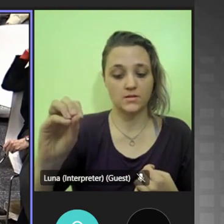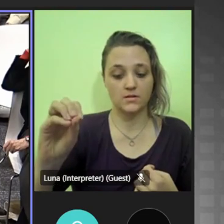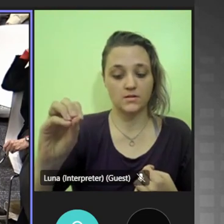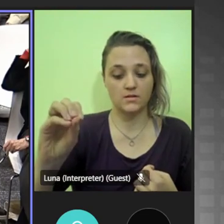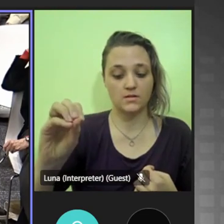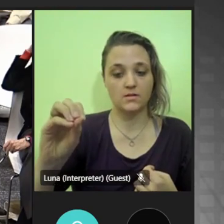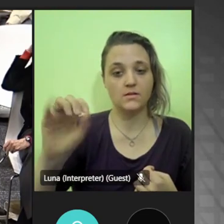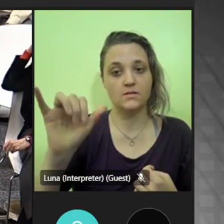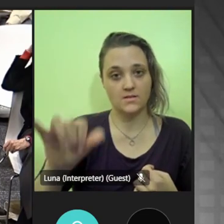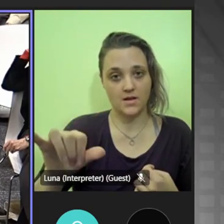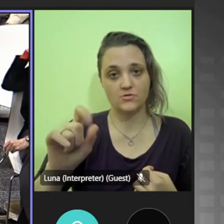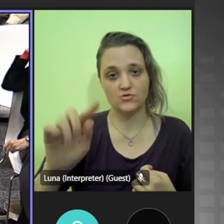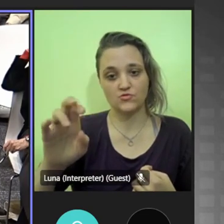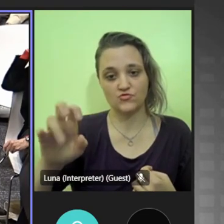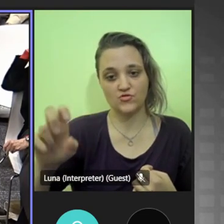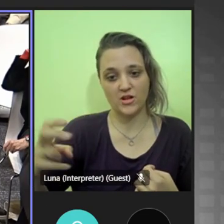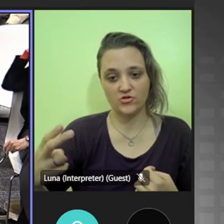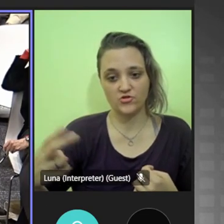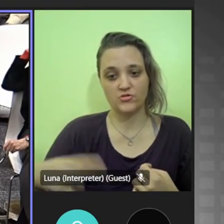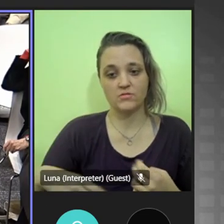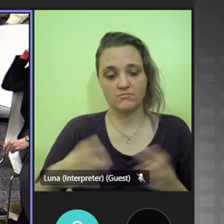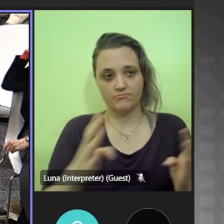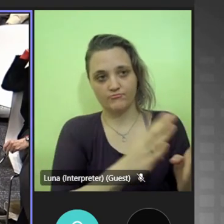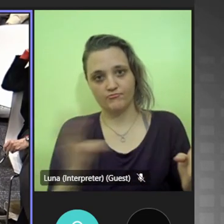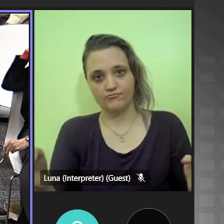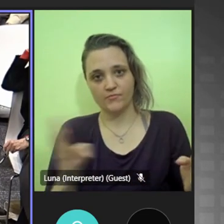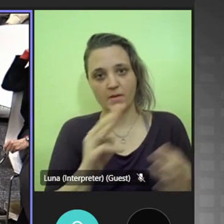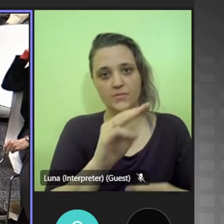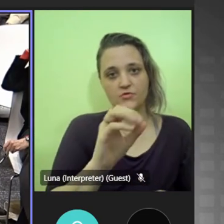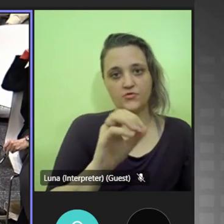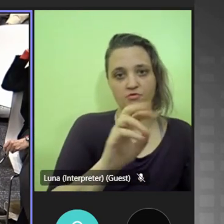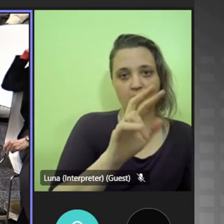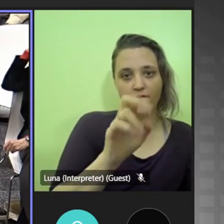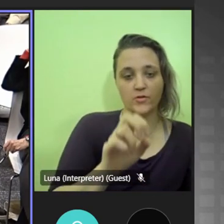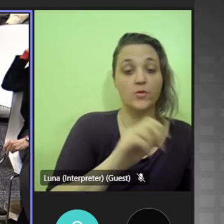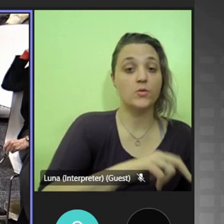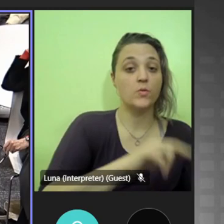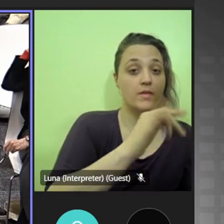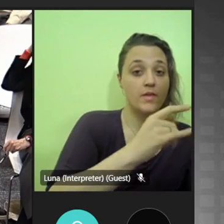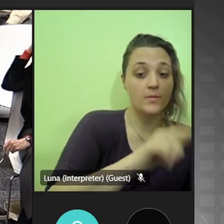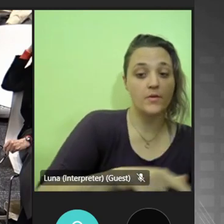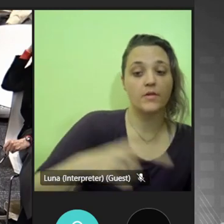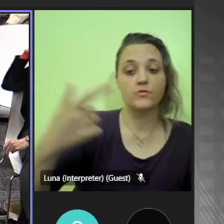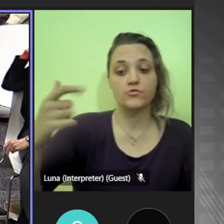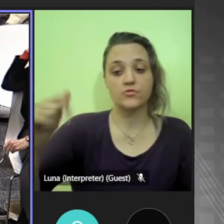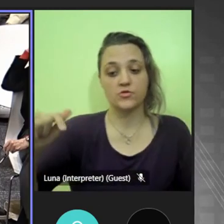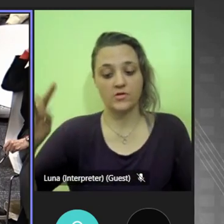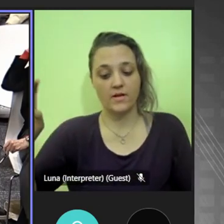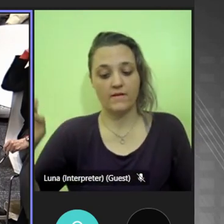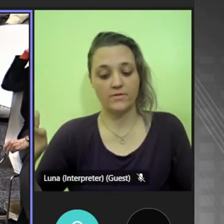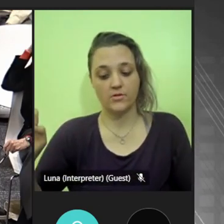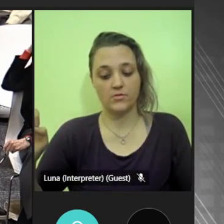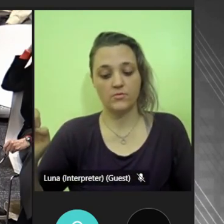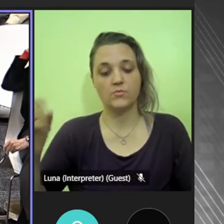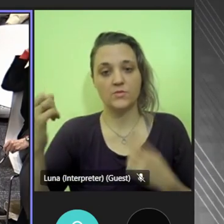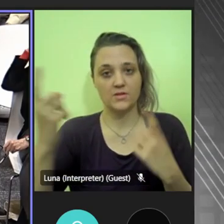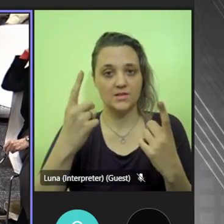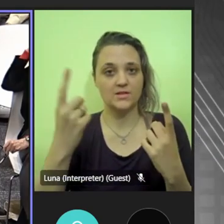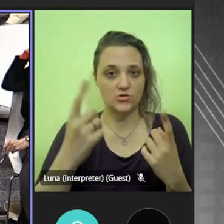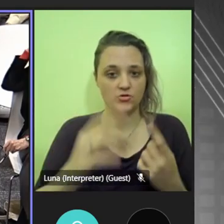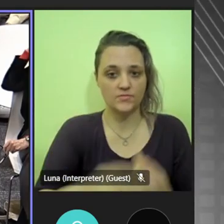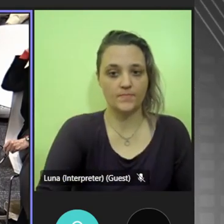64, 60, that stretch, Missouri Avenue between North Capitol and Georgia